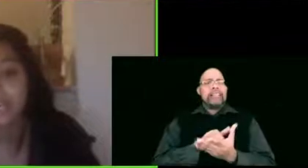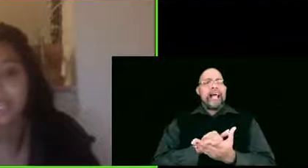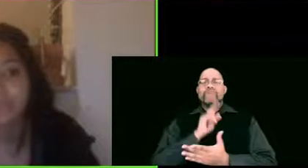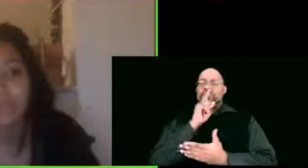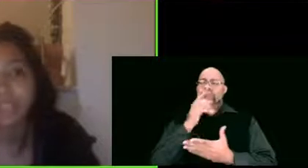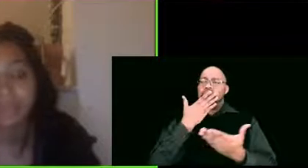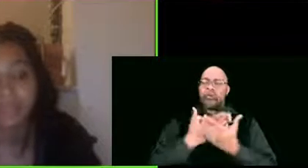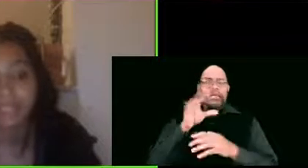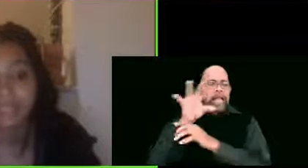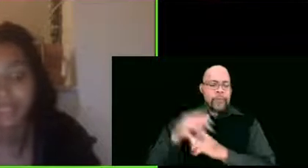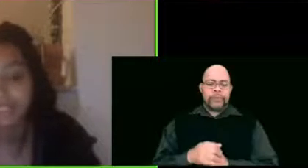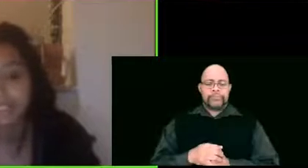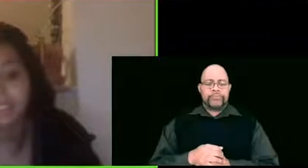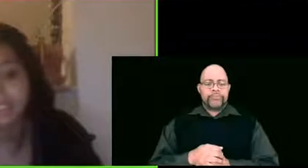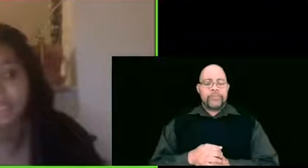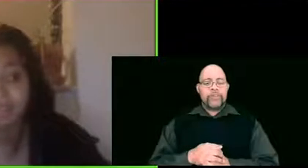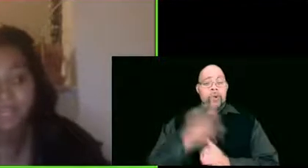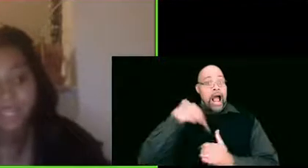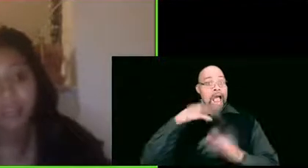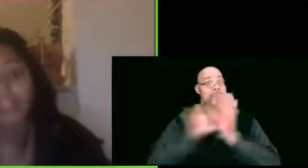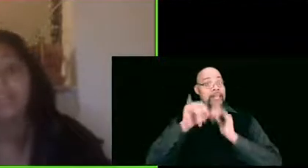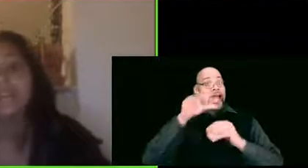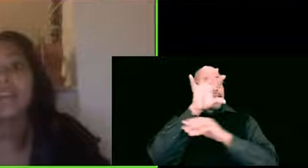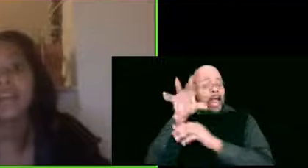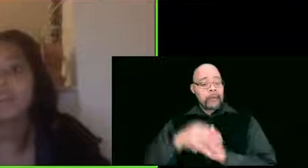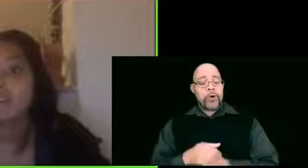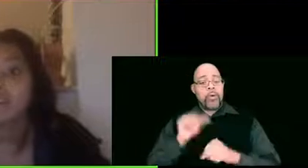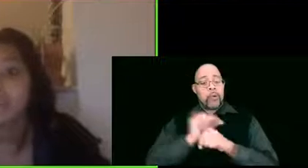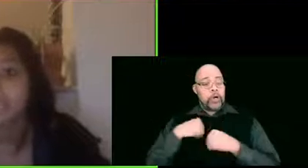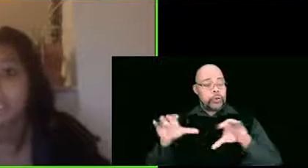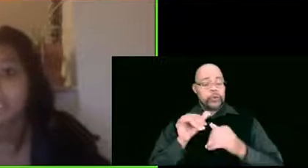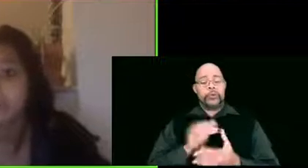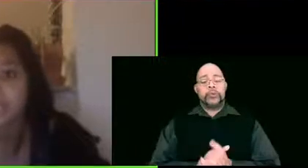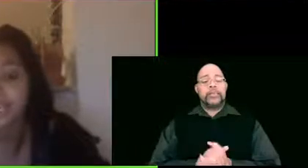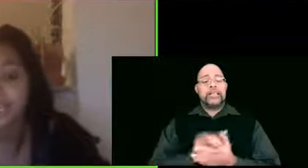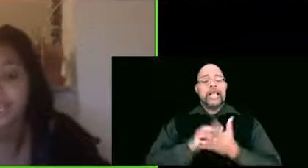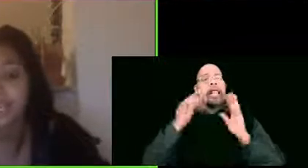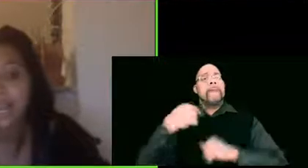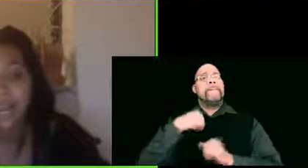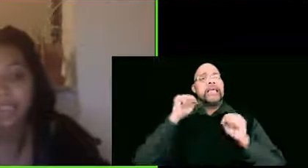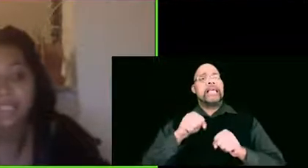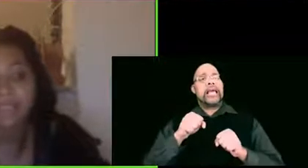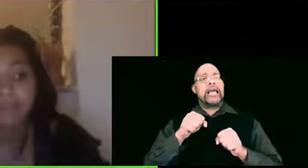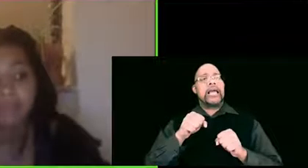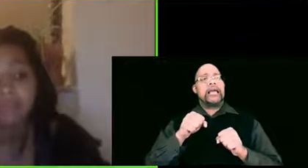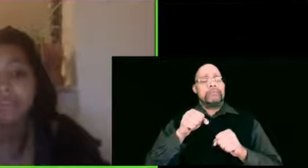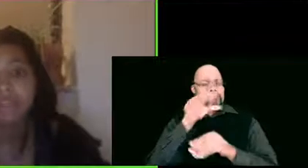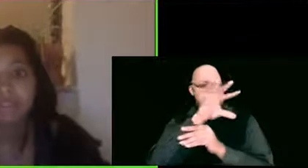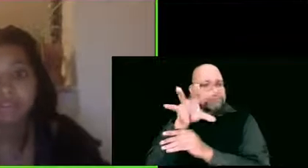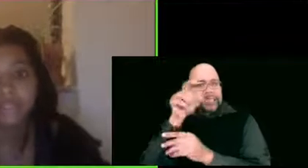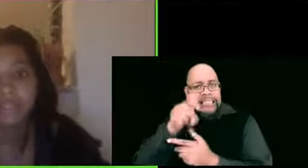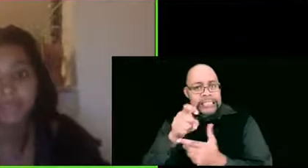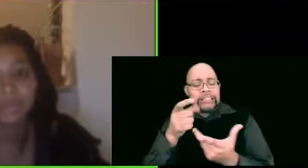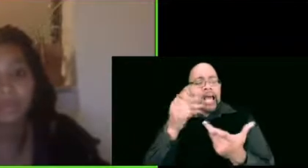the S1H by Lumix Panasonic. And the reason that I chose that camera for the work that I do is that it allowed me to deliver both